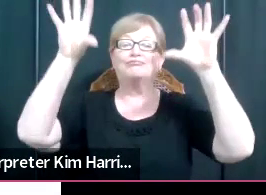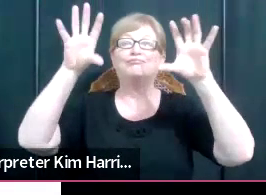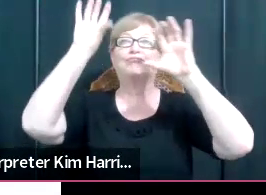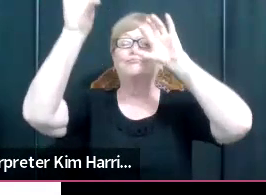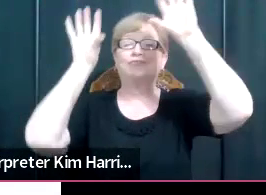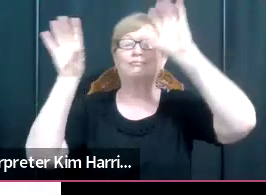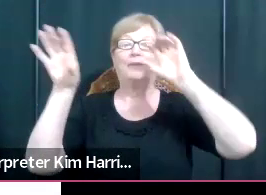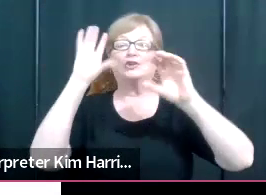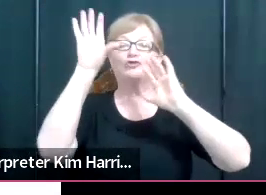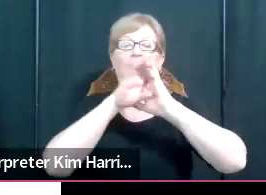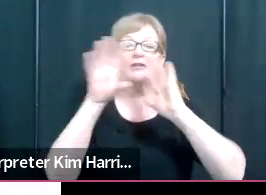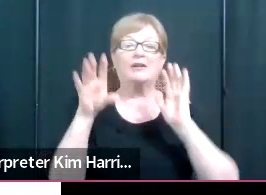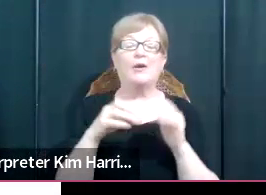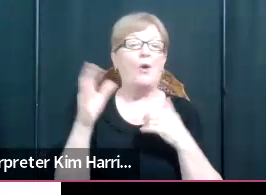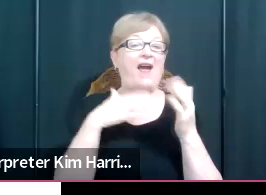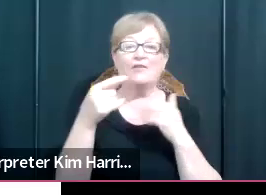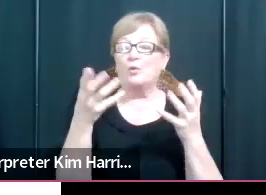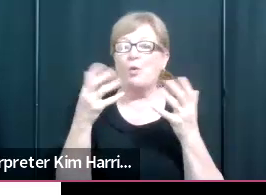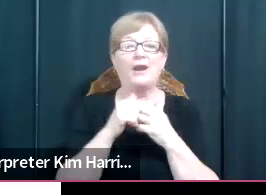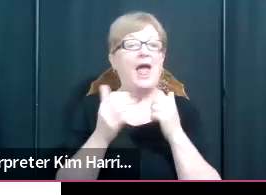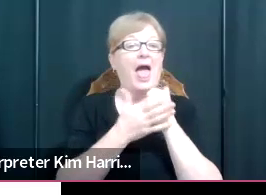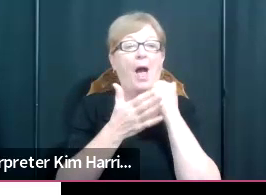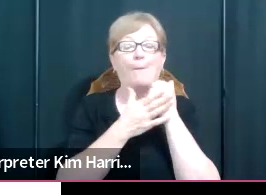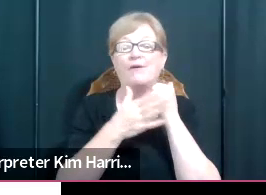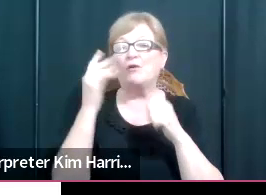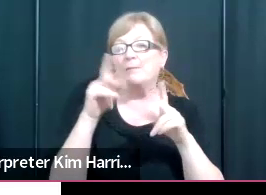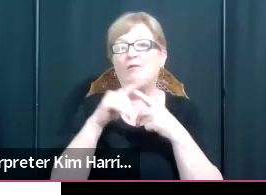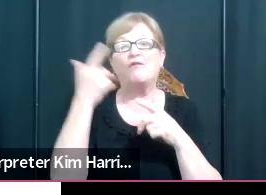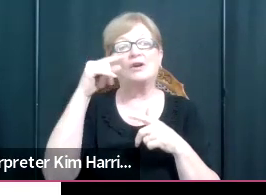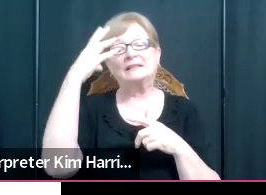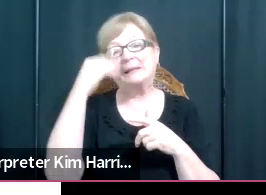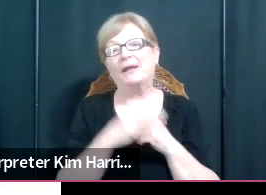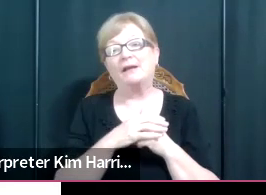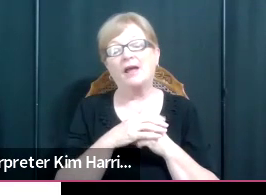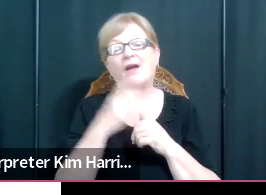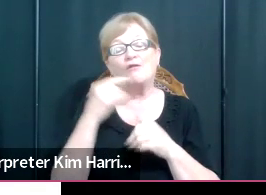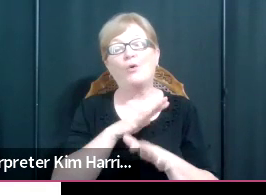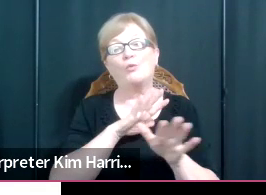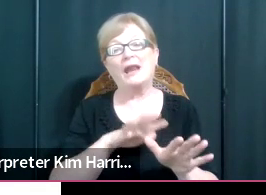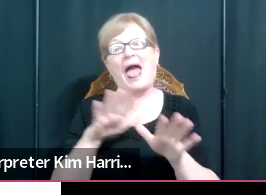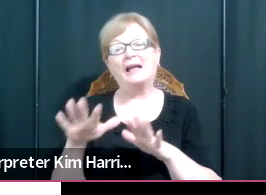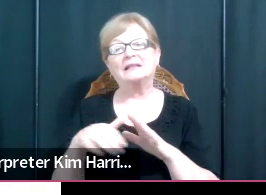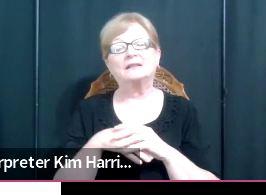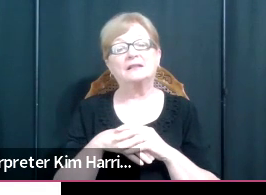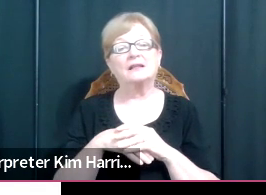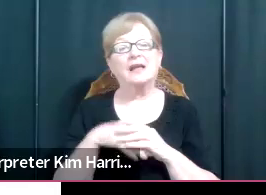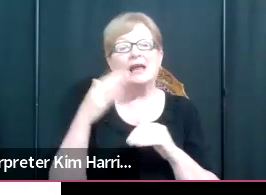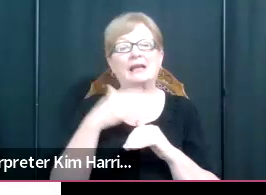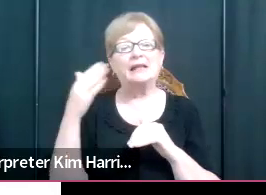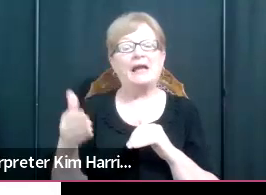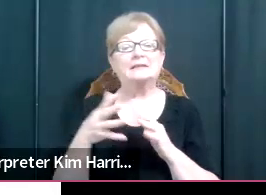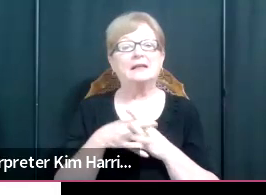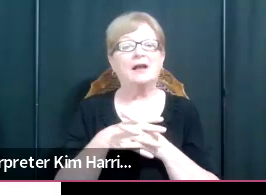them. Those can be helpful for some folks for sleeping and relaxation. Next to that, we